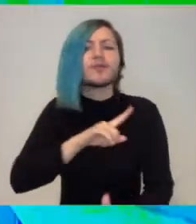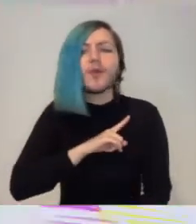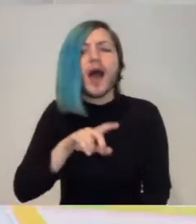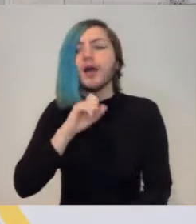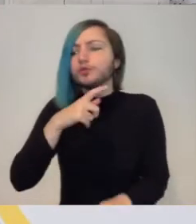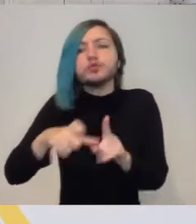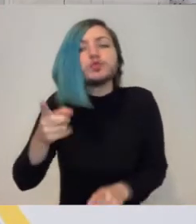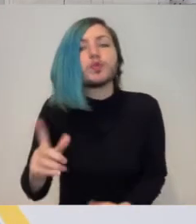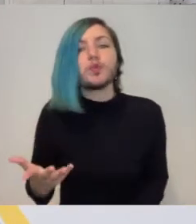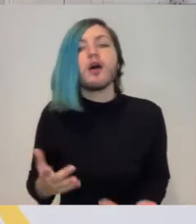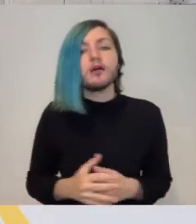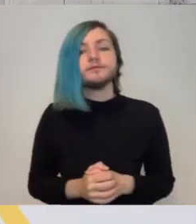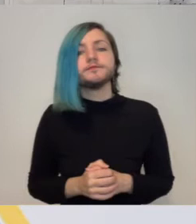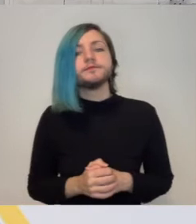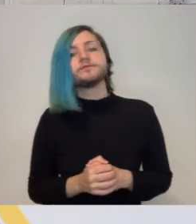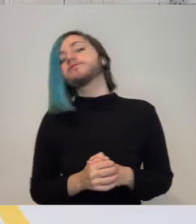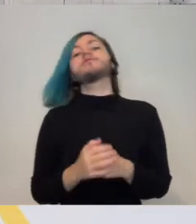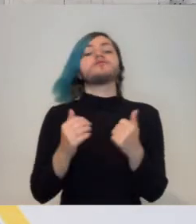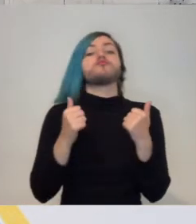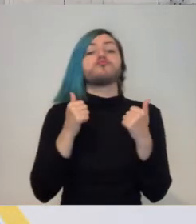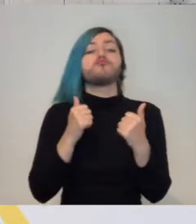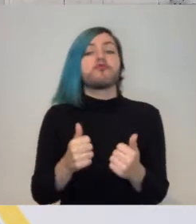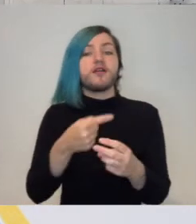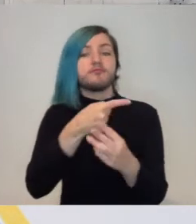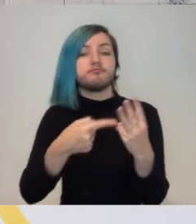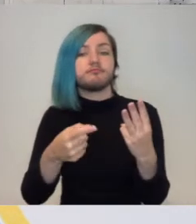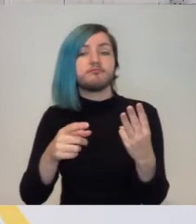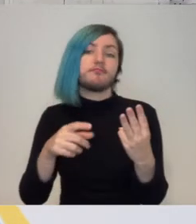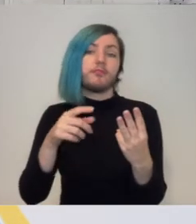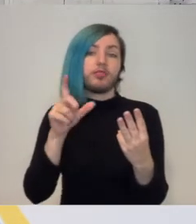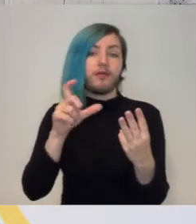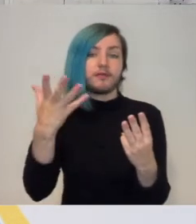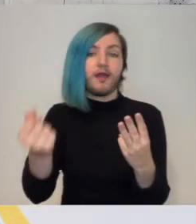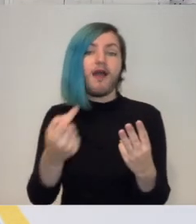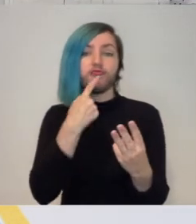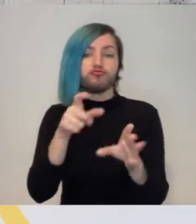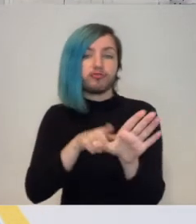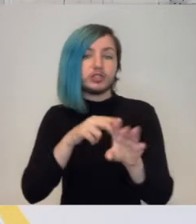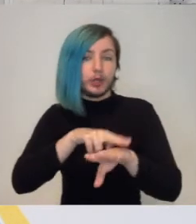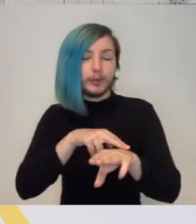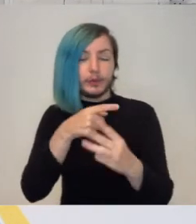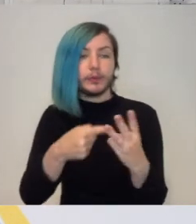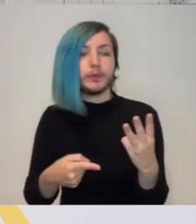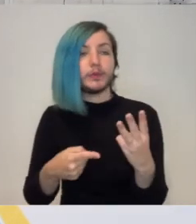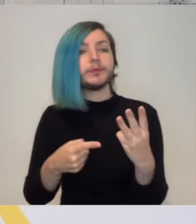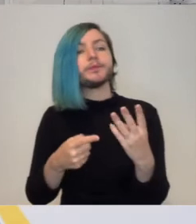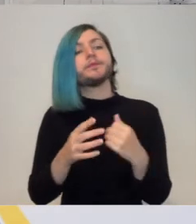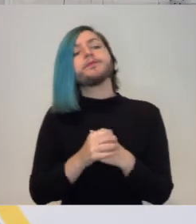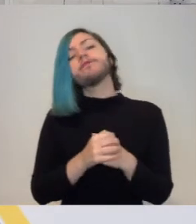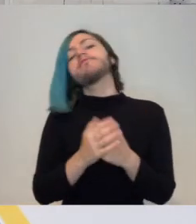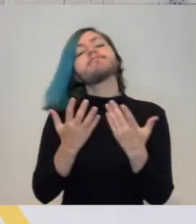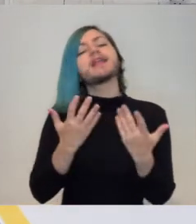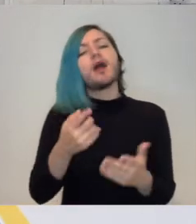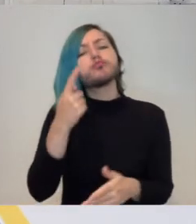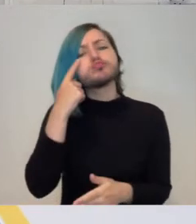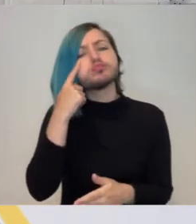do. So I've got my red and my yellow and blue, and I am just going to